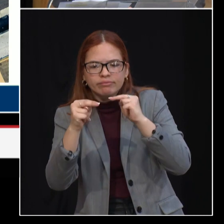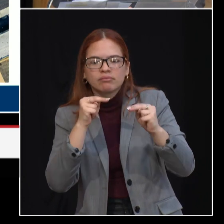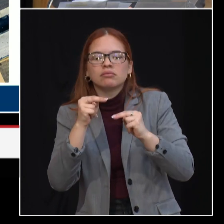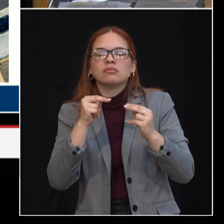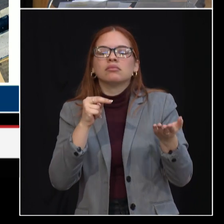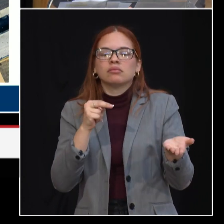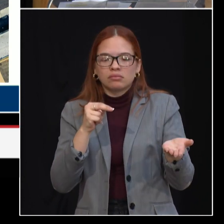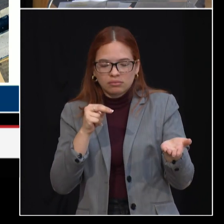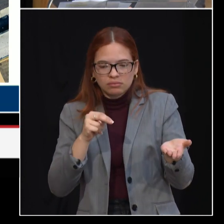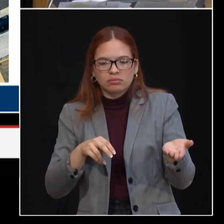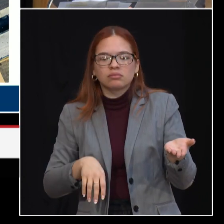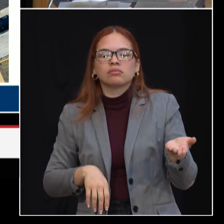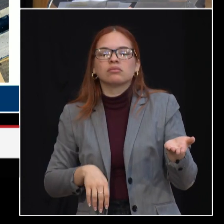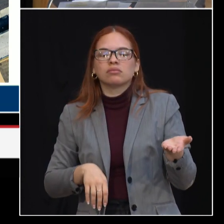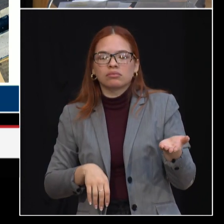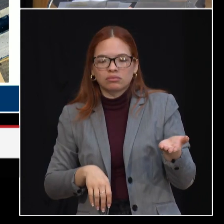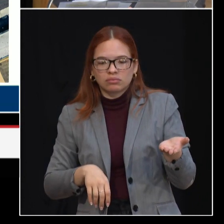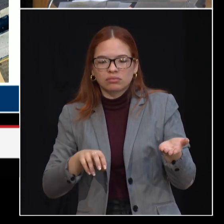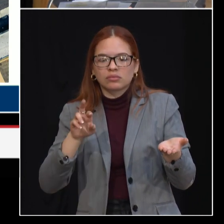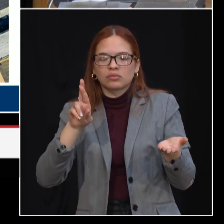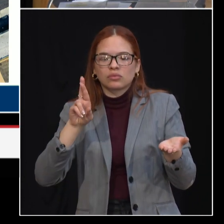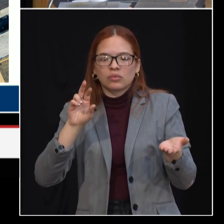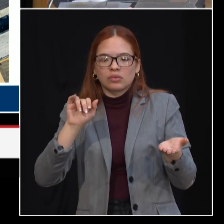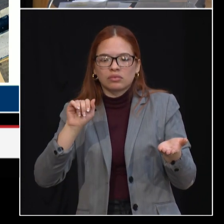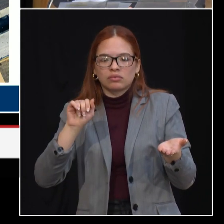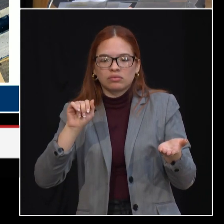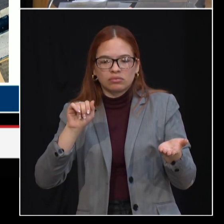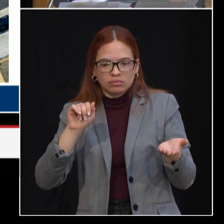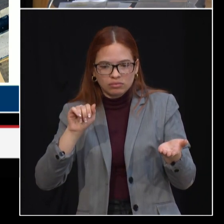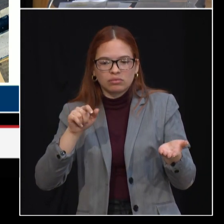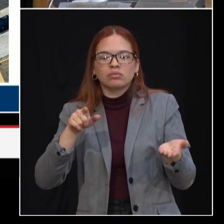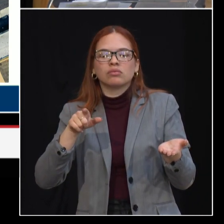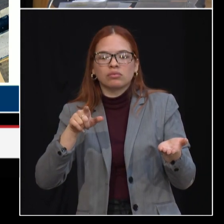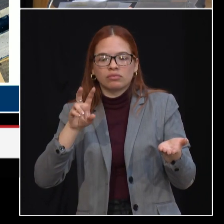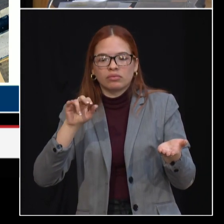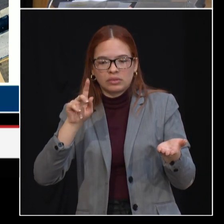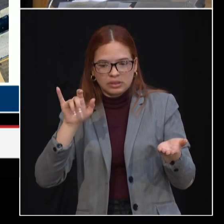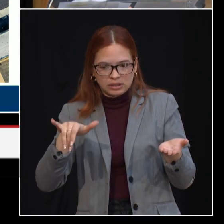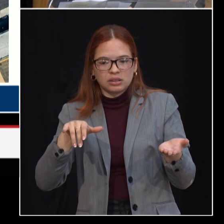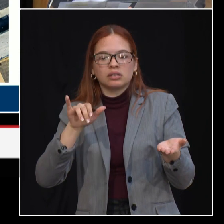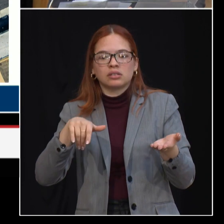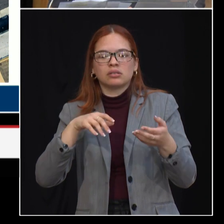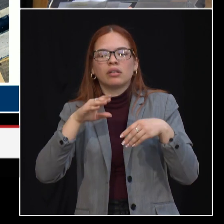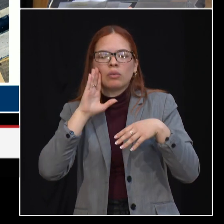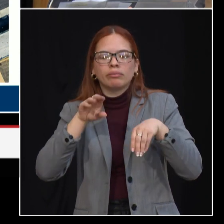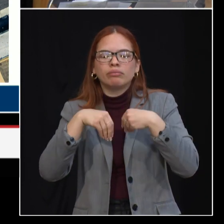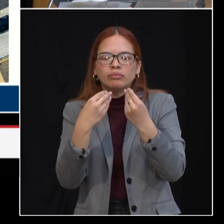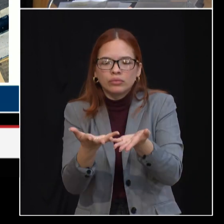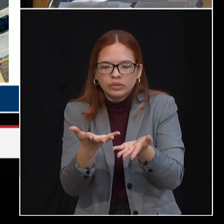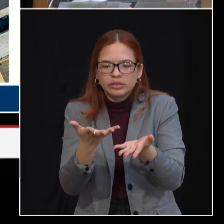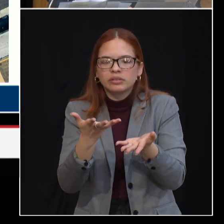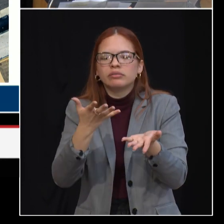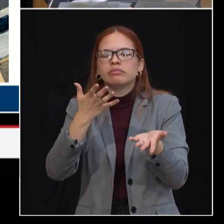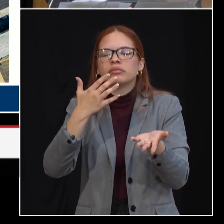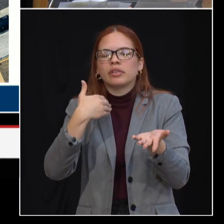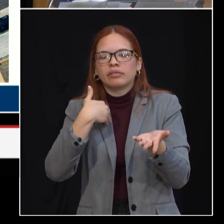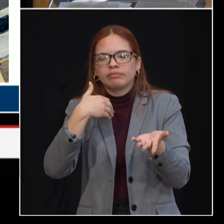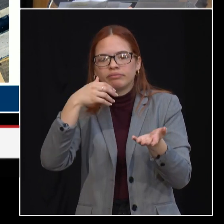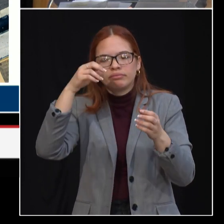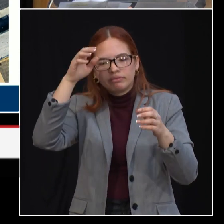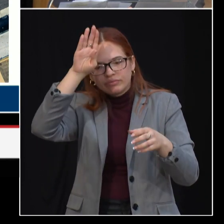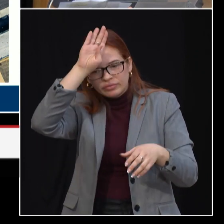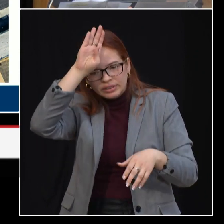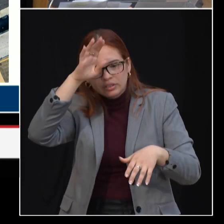Rift Valley Partners is proposing to build a state-of-the-art new fire station according to the RFP, or as required by the RFP, and